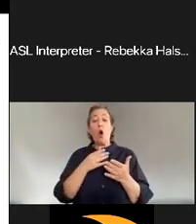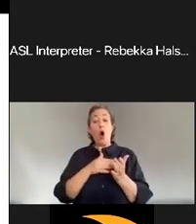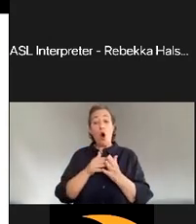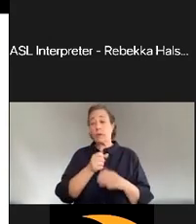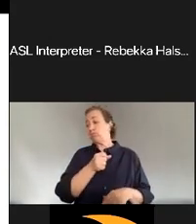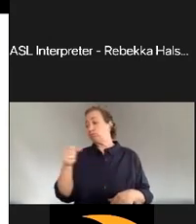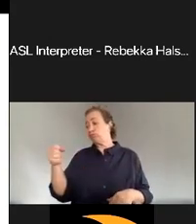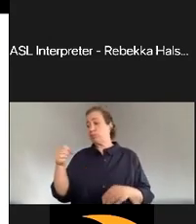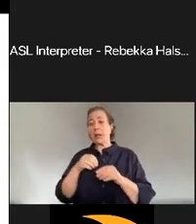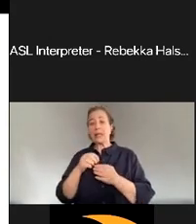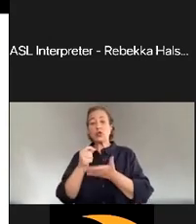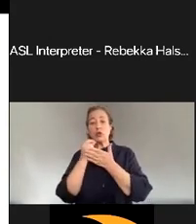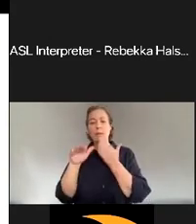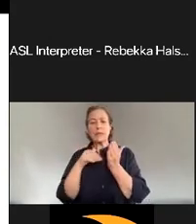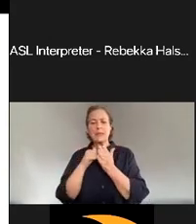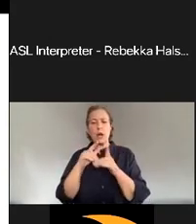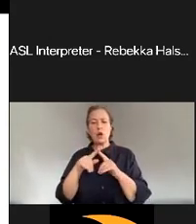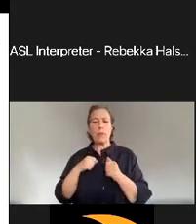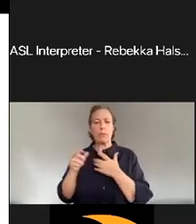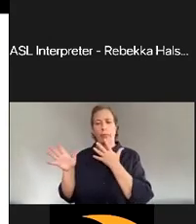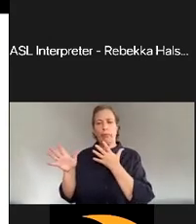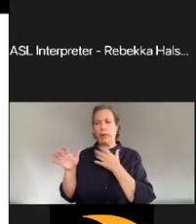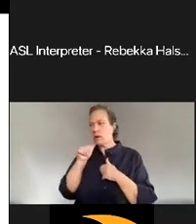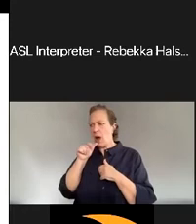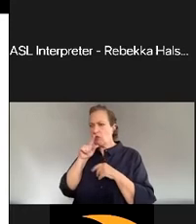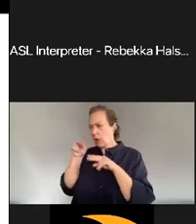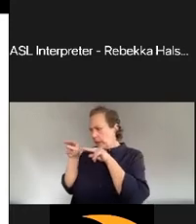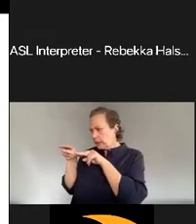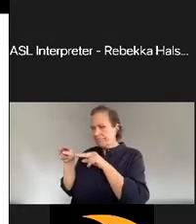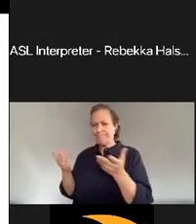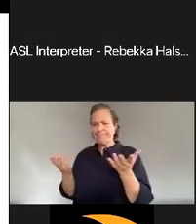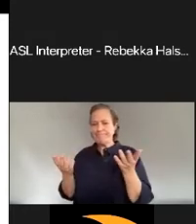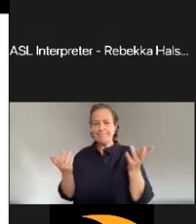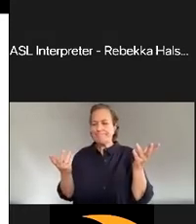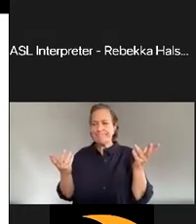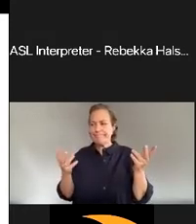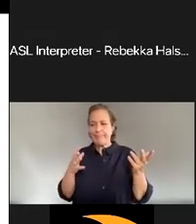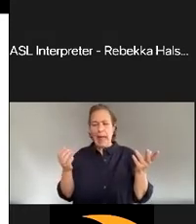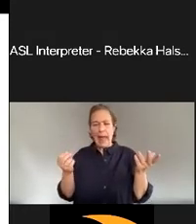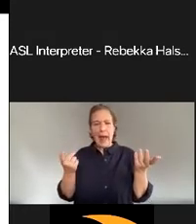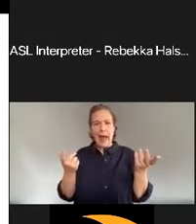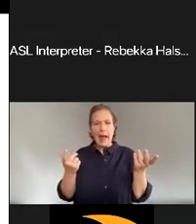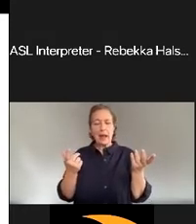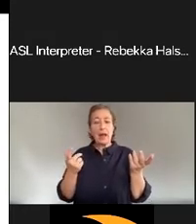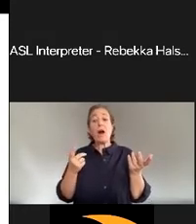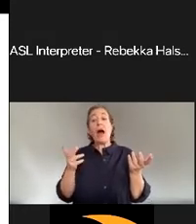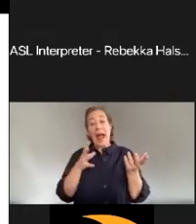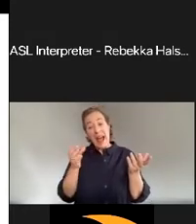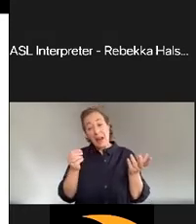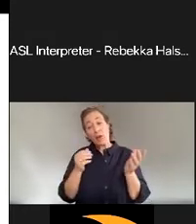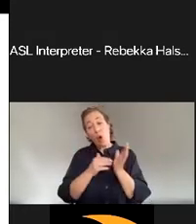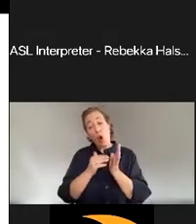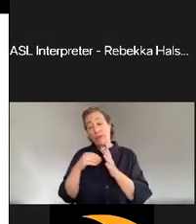very little oversight, and in some cases, very frequently subject to chemical restraint.